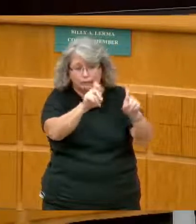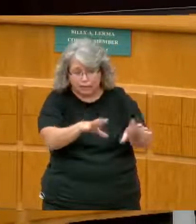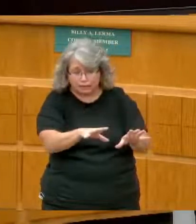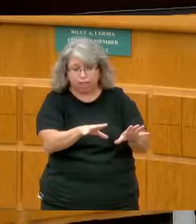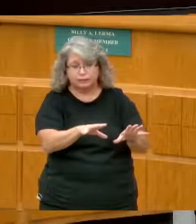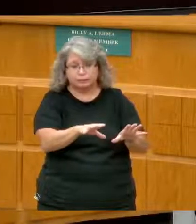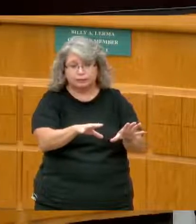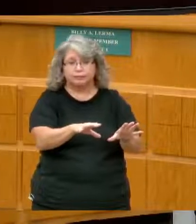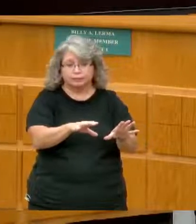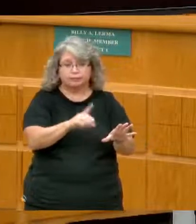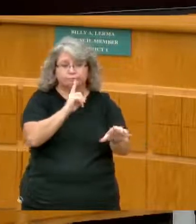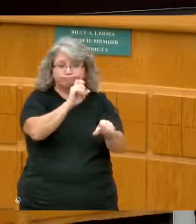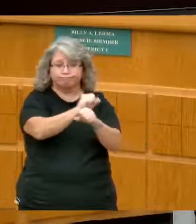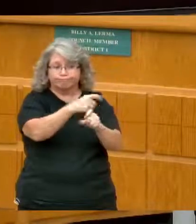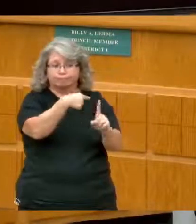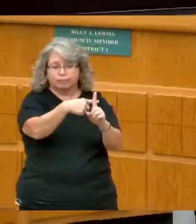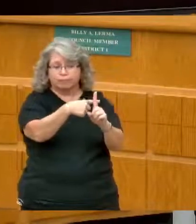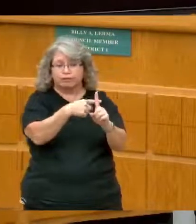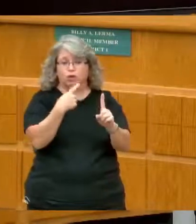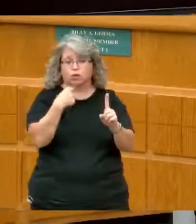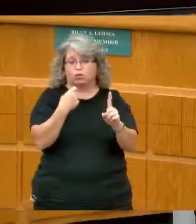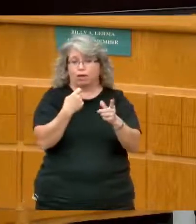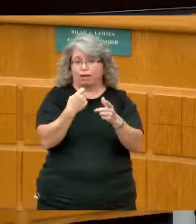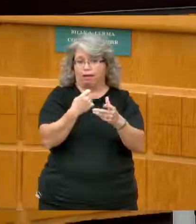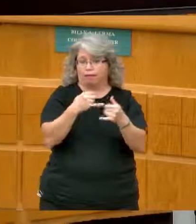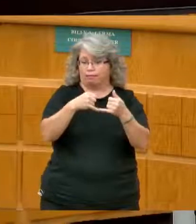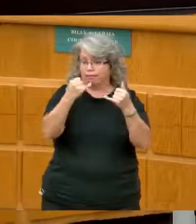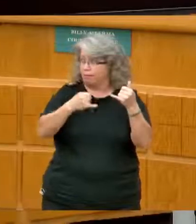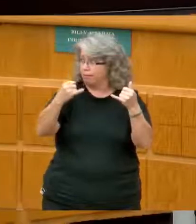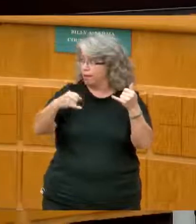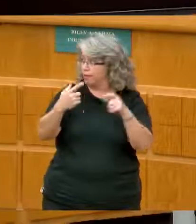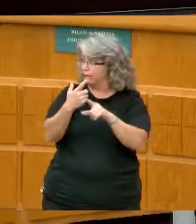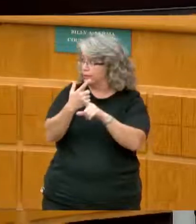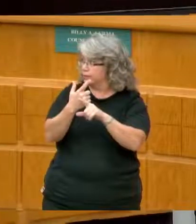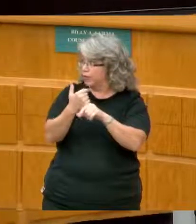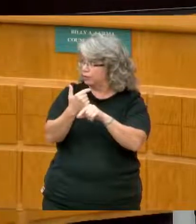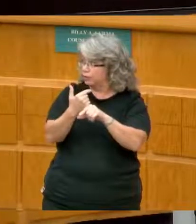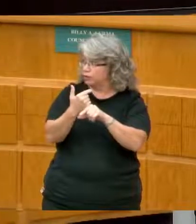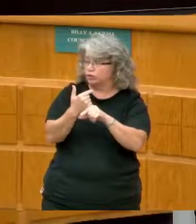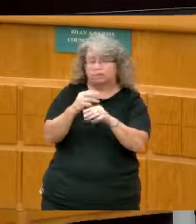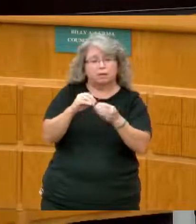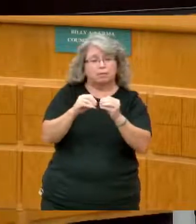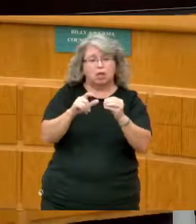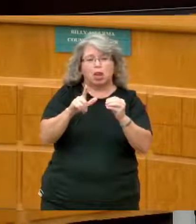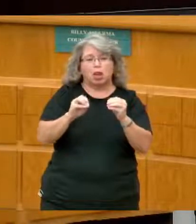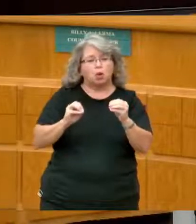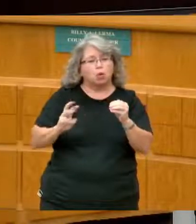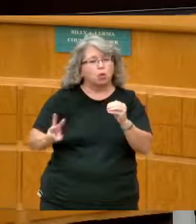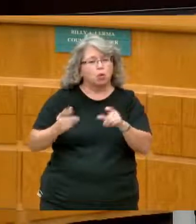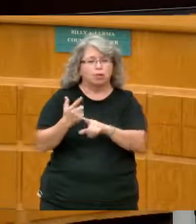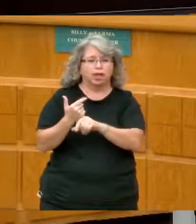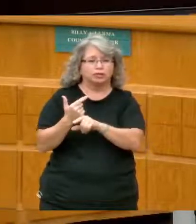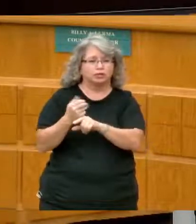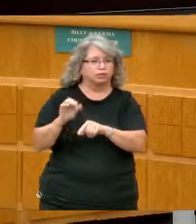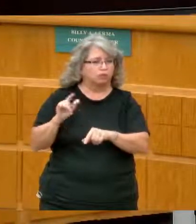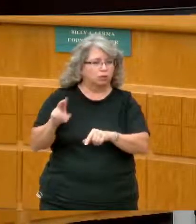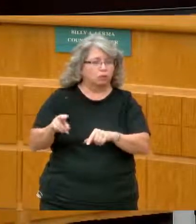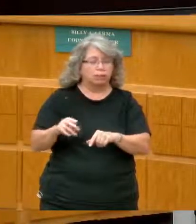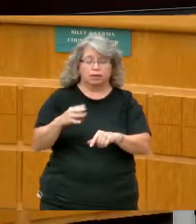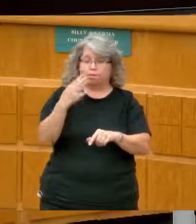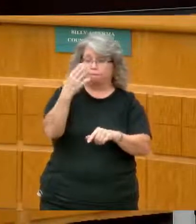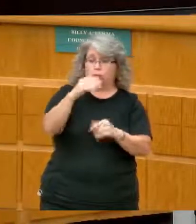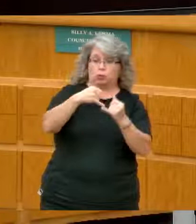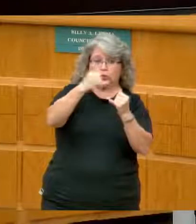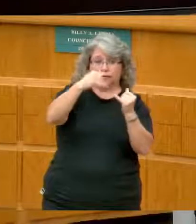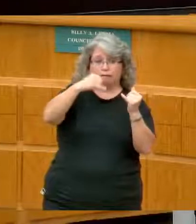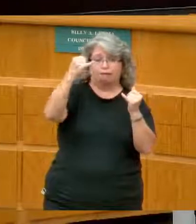If you look at the red line, that's from last year, so our numbers were very low last year with flu cases. If you look at the blue line,